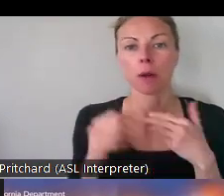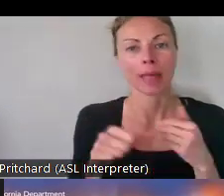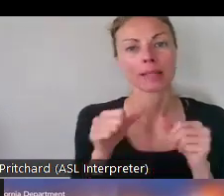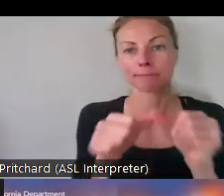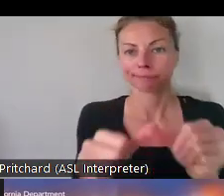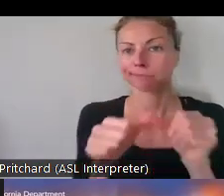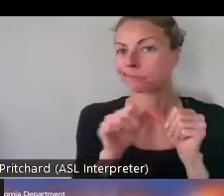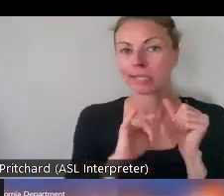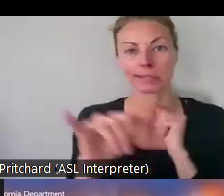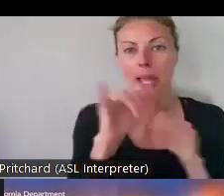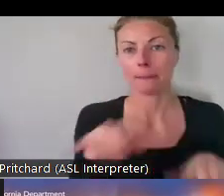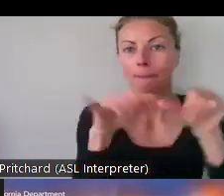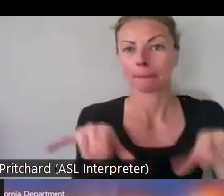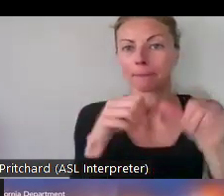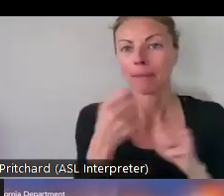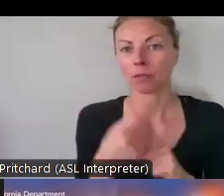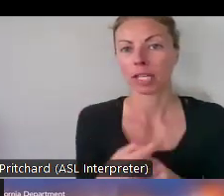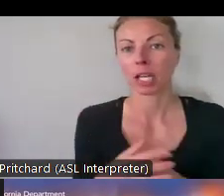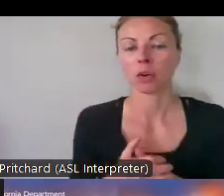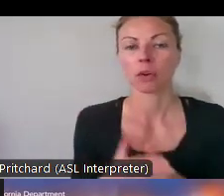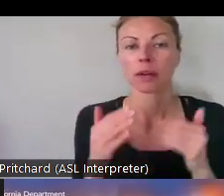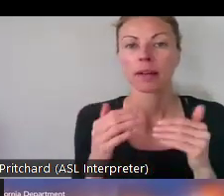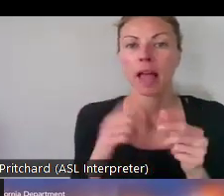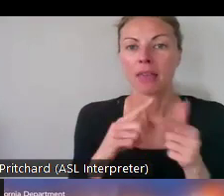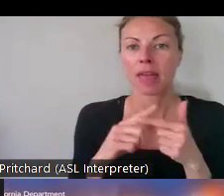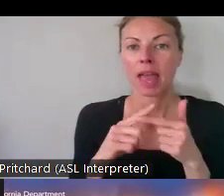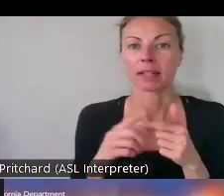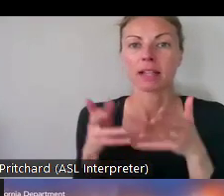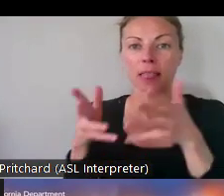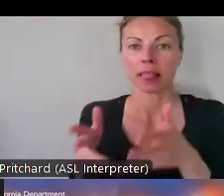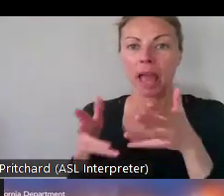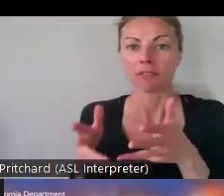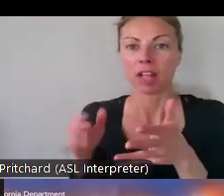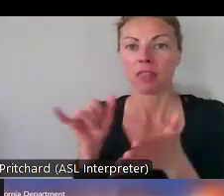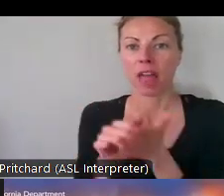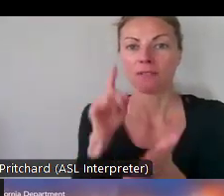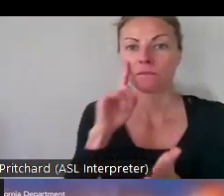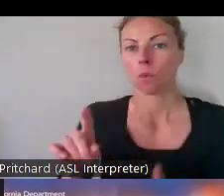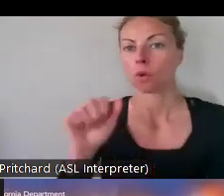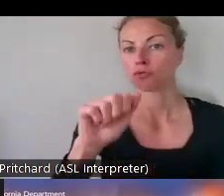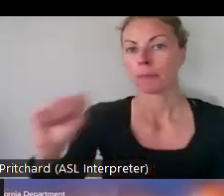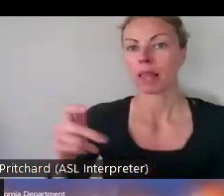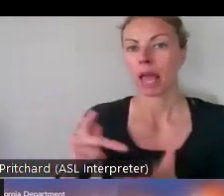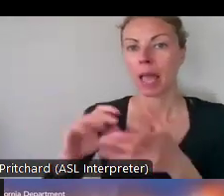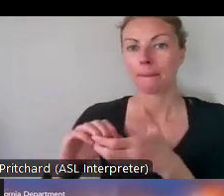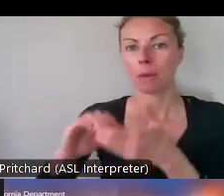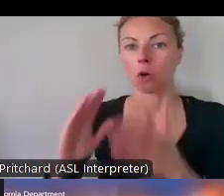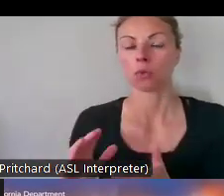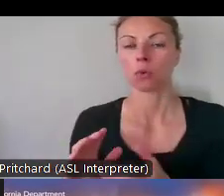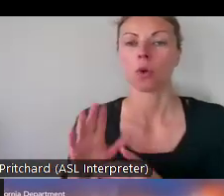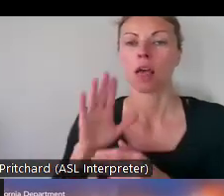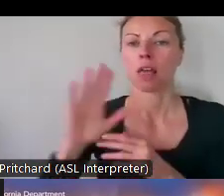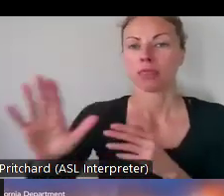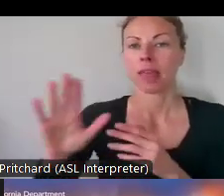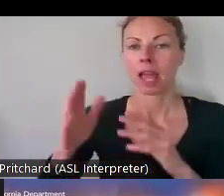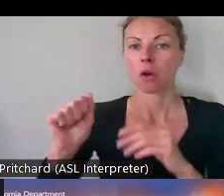amount. And then what's remaining is going to be what is for the AAA partners for their administration and their program